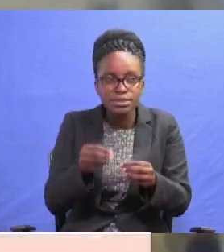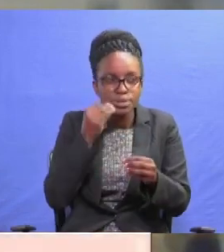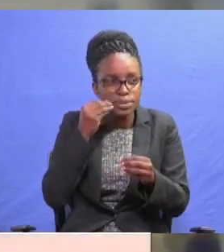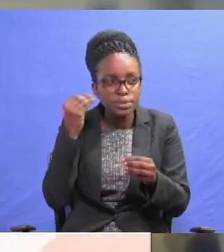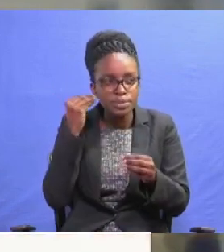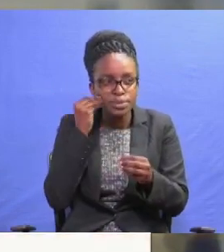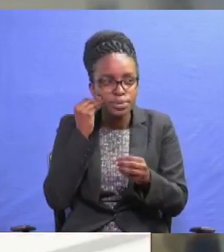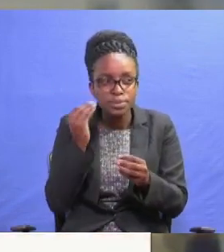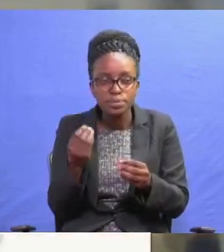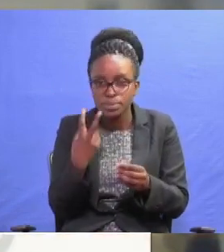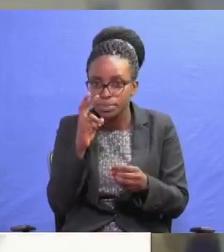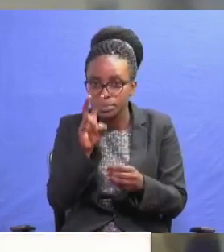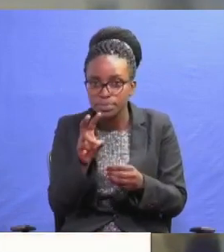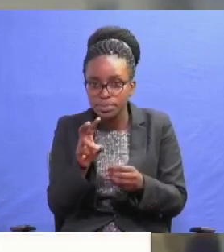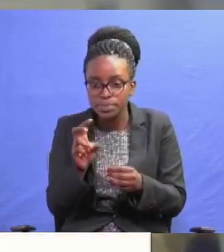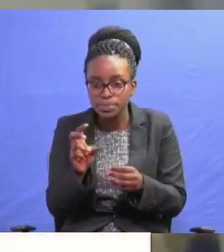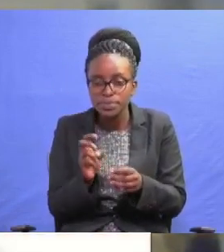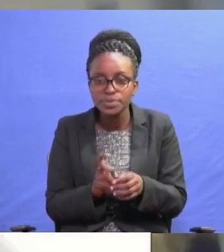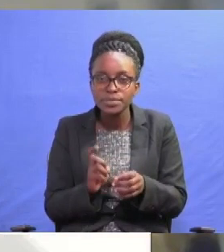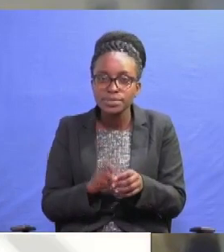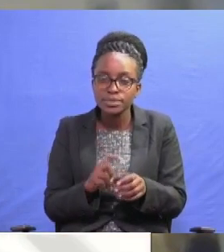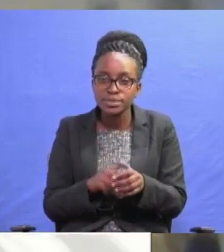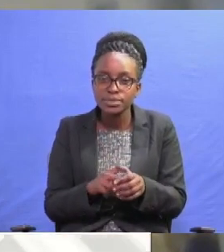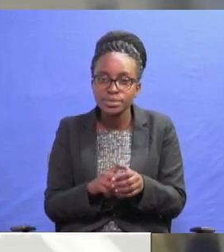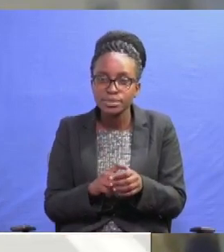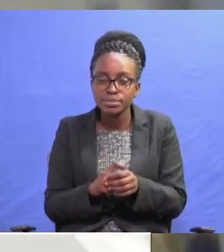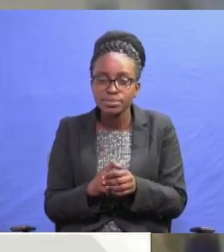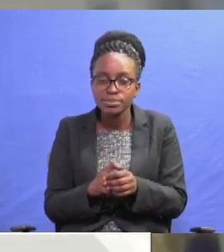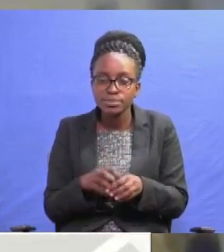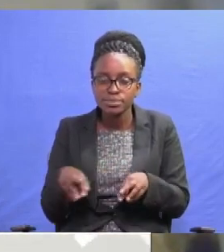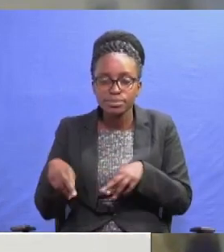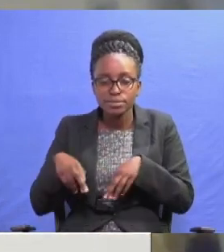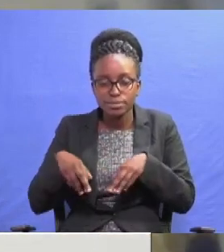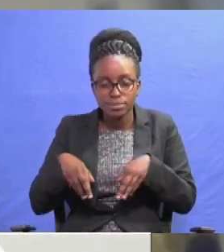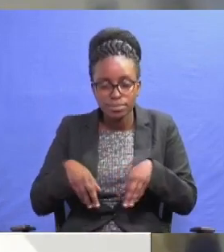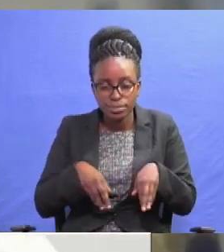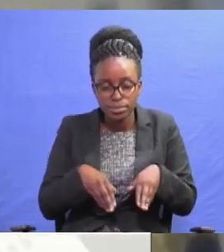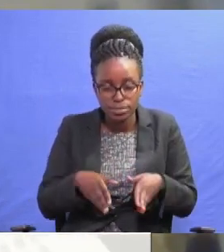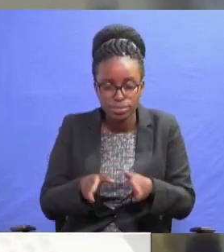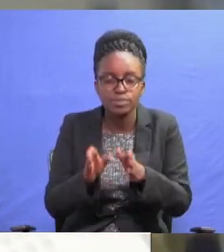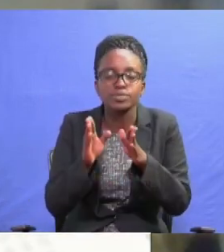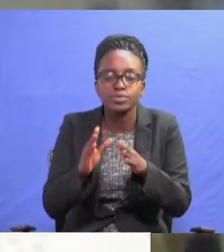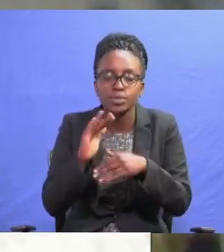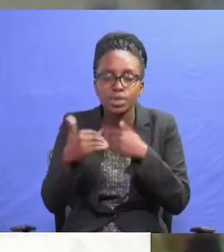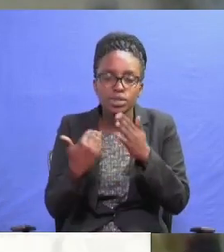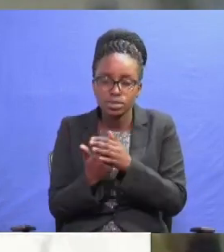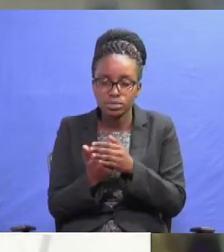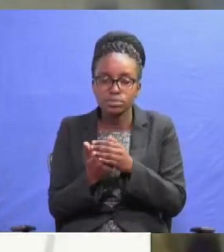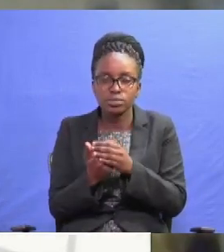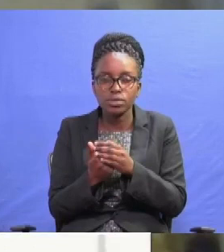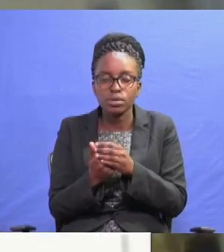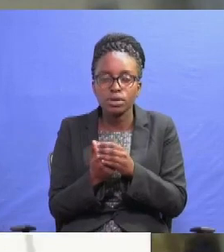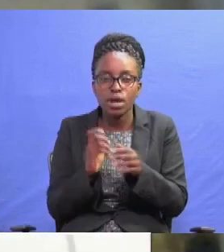or I can't construct a road or a bridge here anyway. So in that instance, then you avoid such environments.